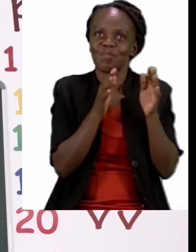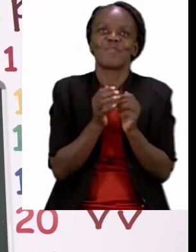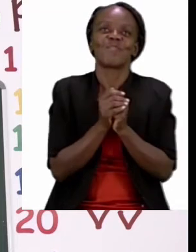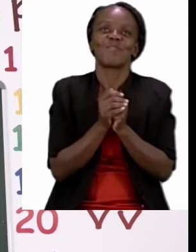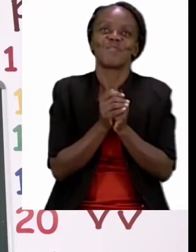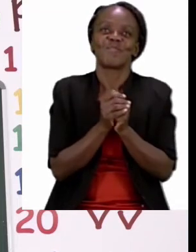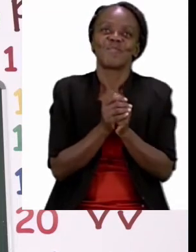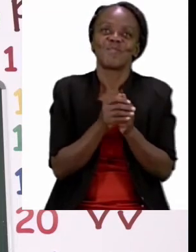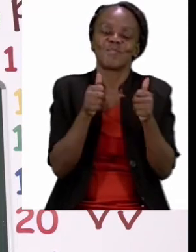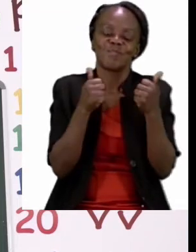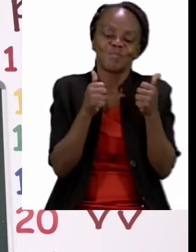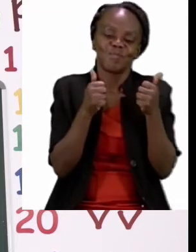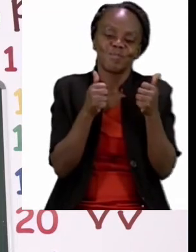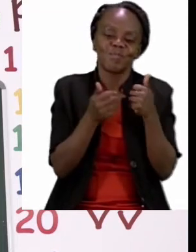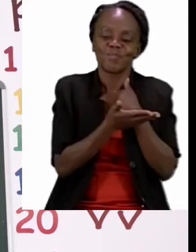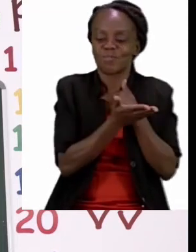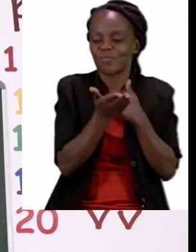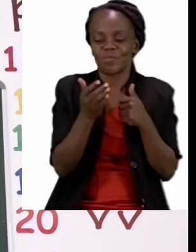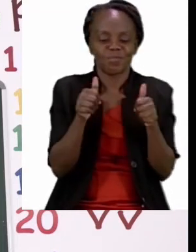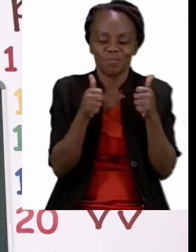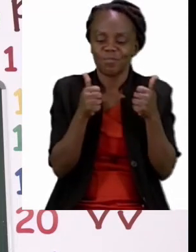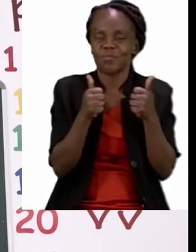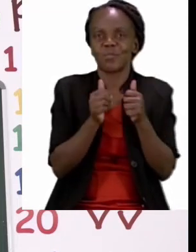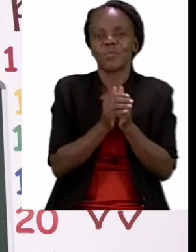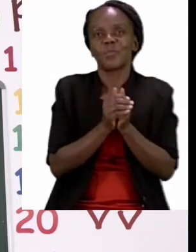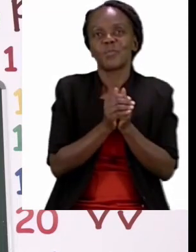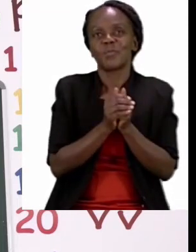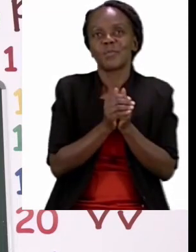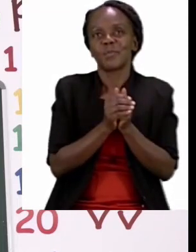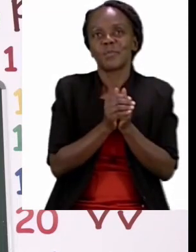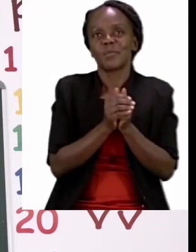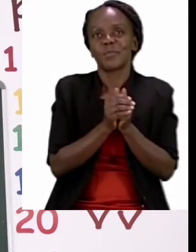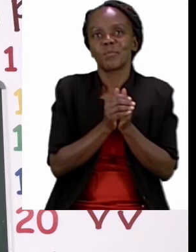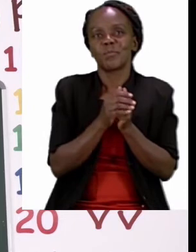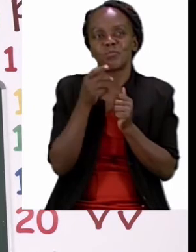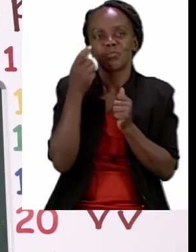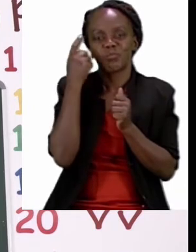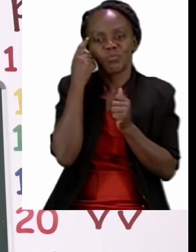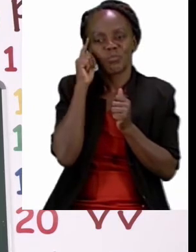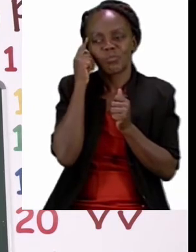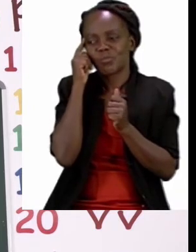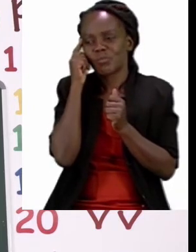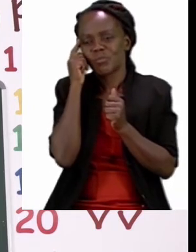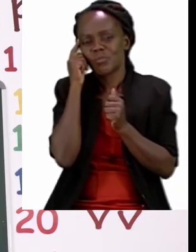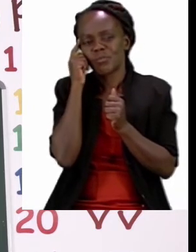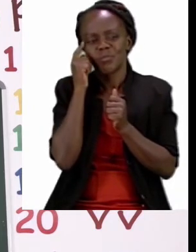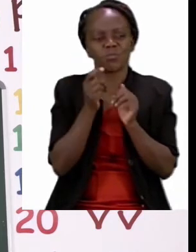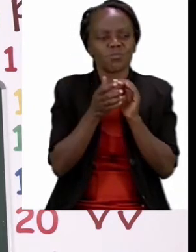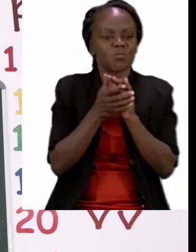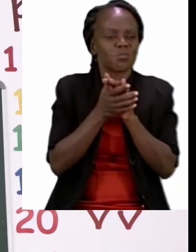Yay! Good job, everyone! But I wonder, I haven't seen my best friend